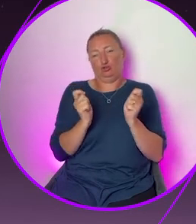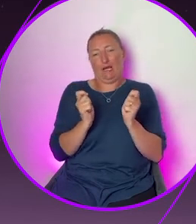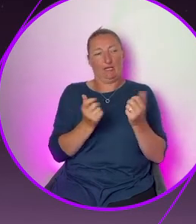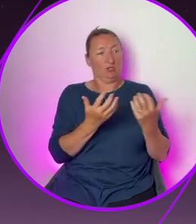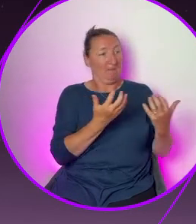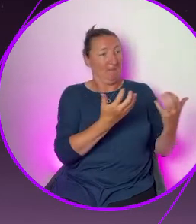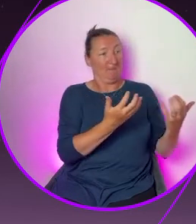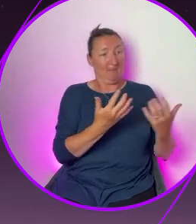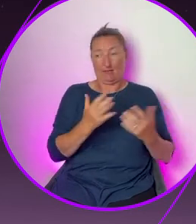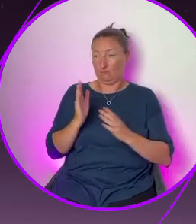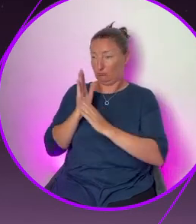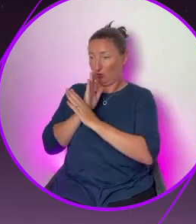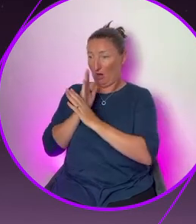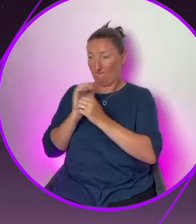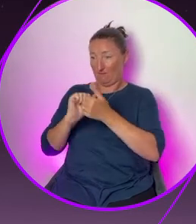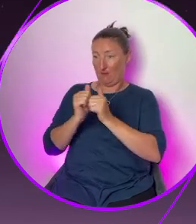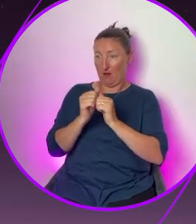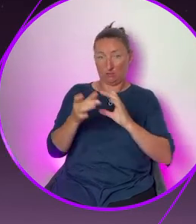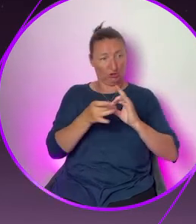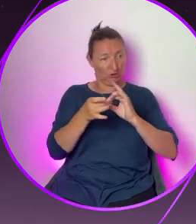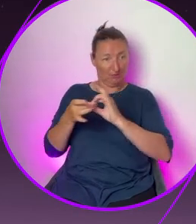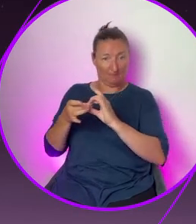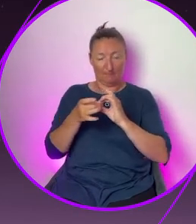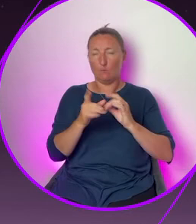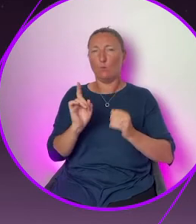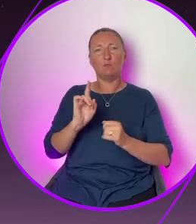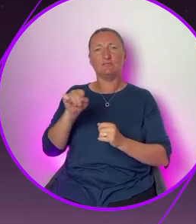public and private partnerships can actually